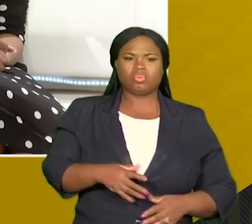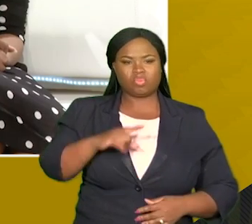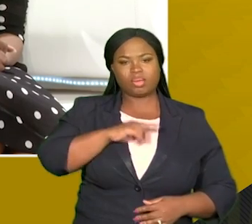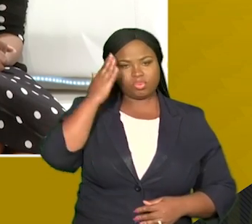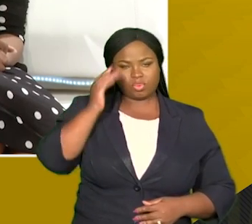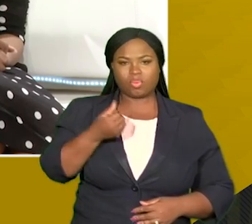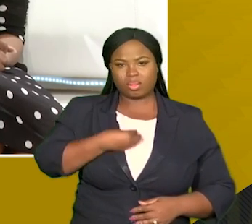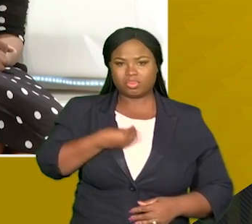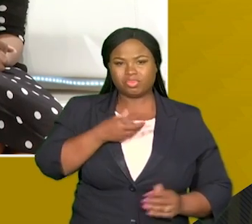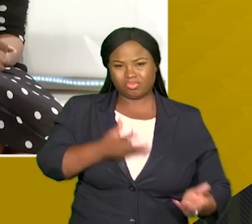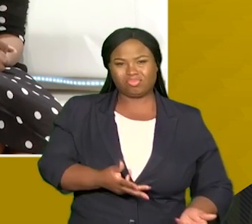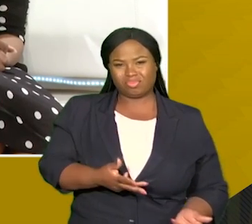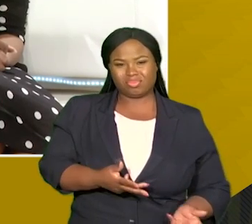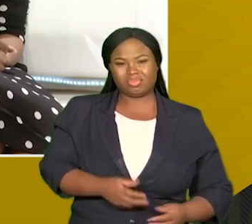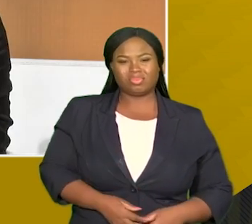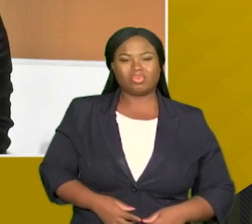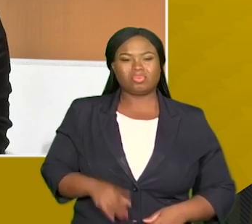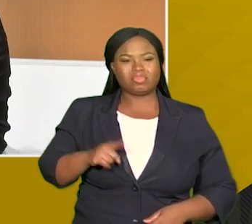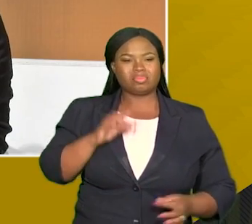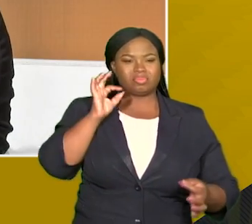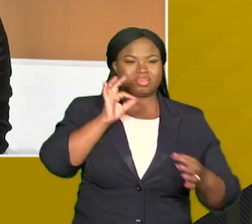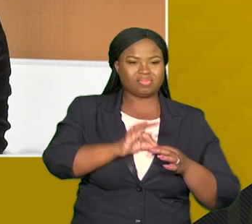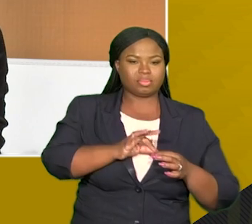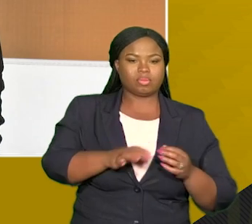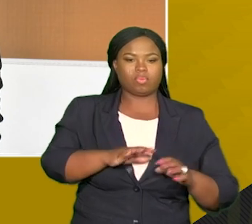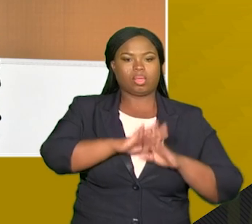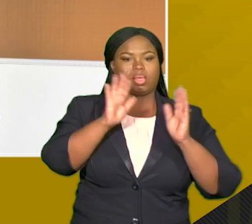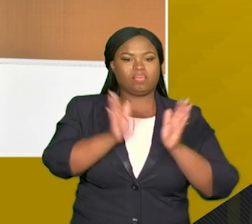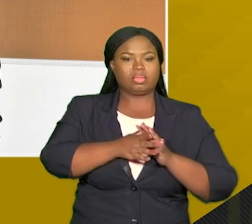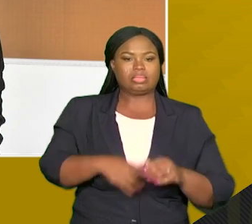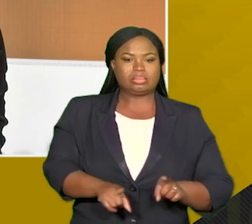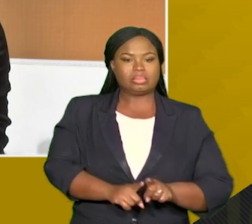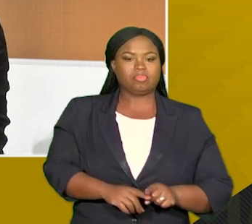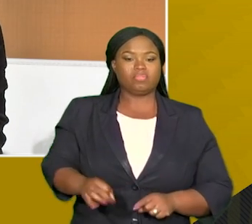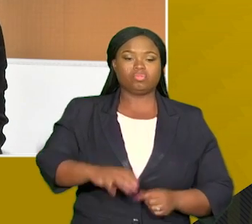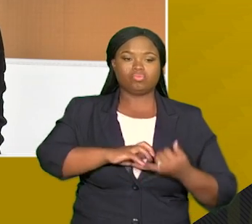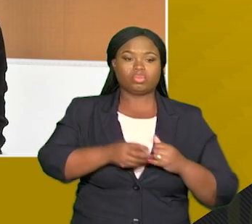are. You have to be more specific even when you are disciplining them.